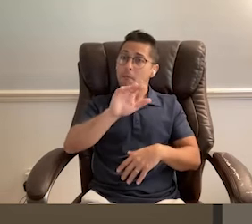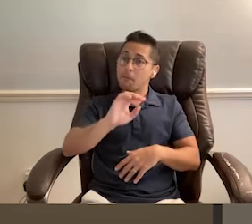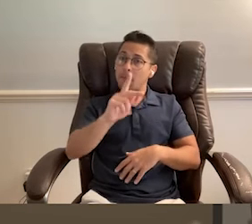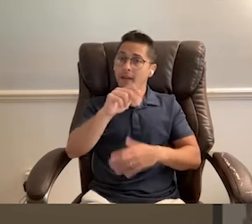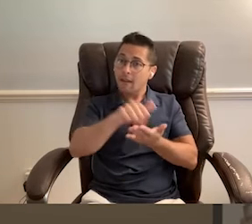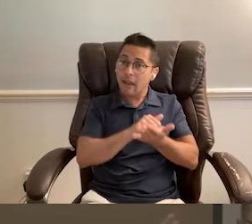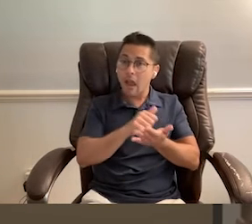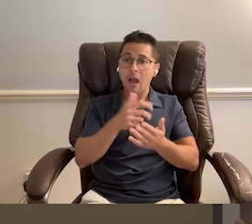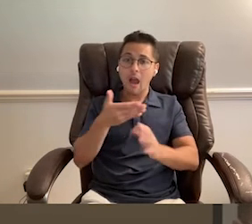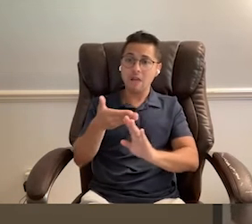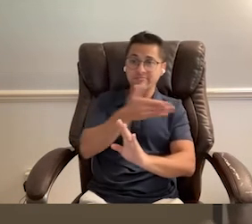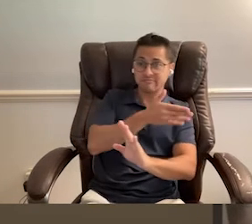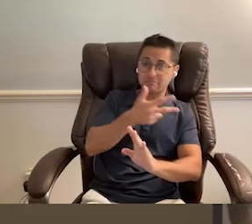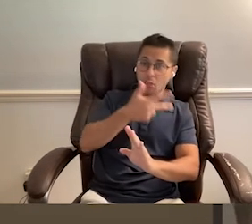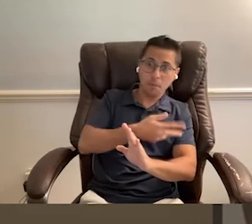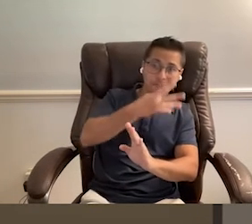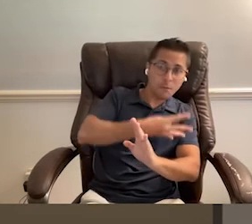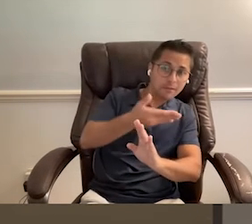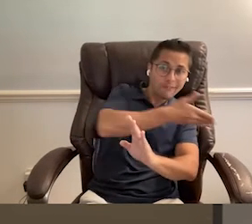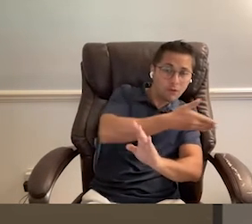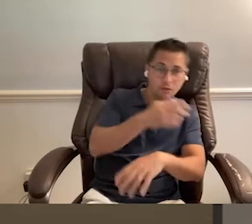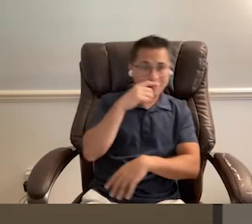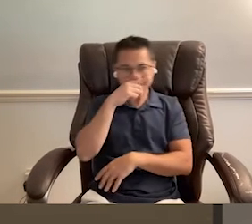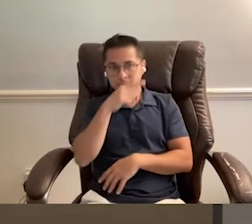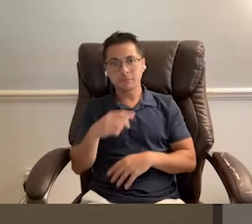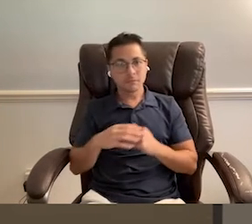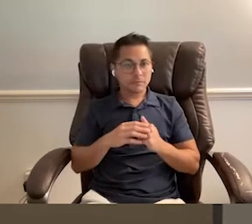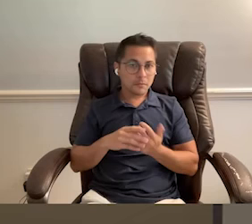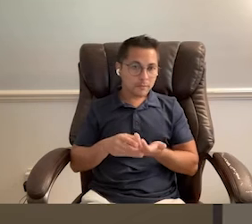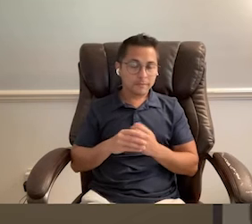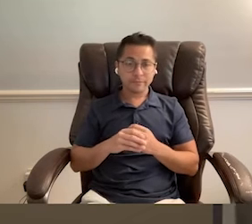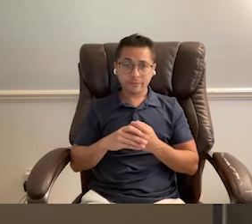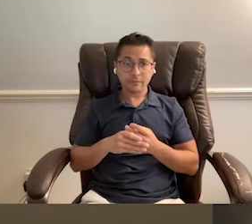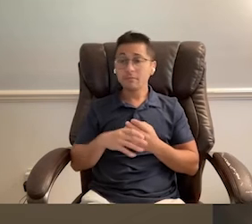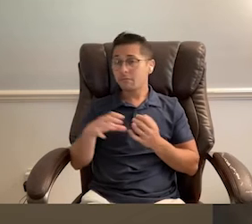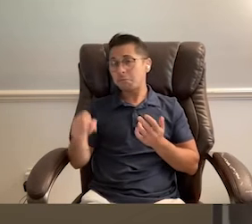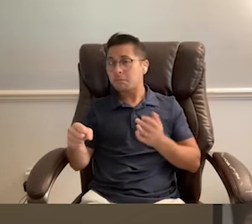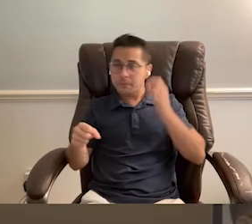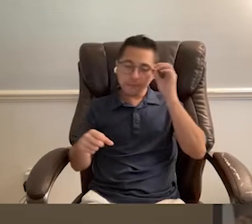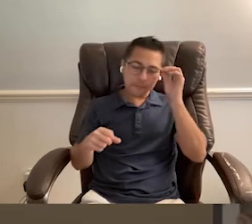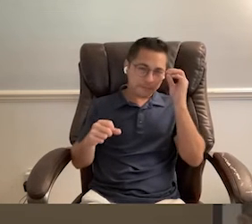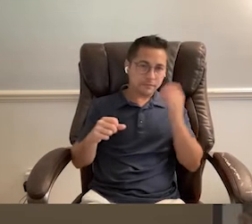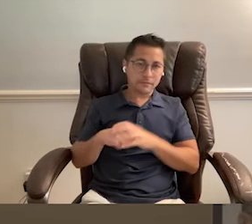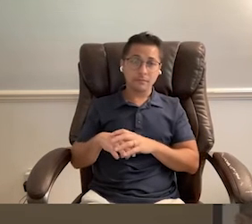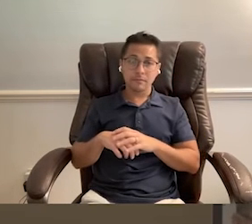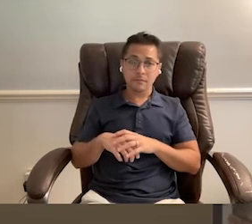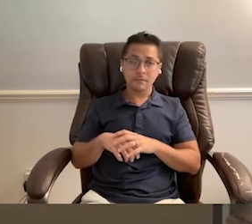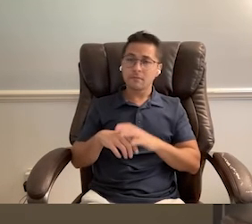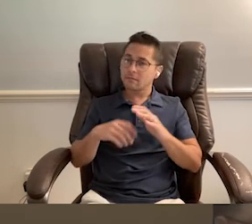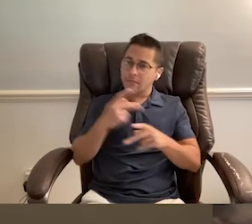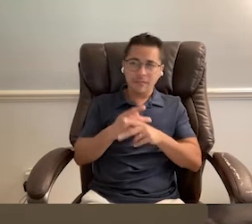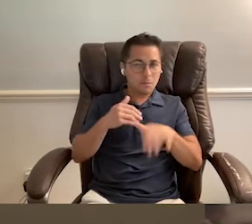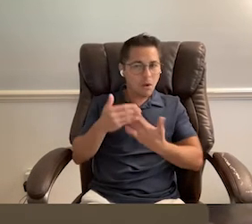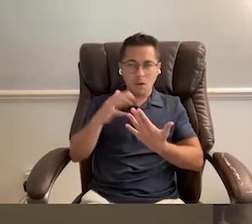because especially if it's a market and it's volatile. But yeah, but keep all that documentation. We're not going to